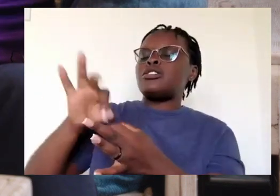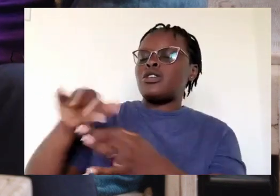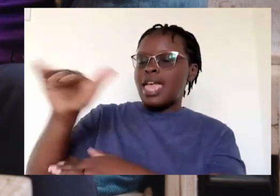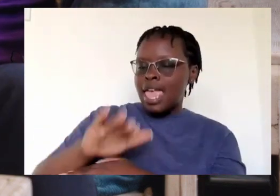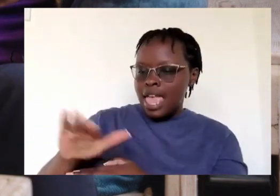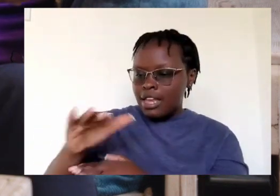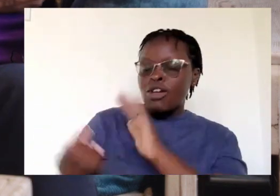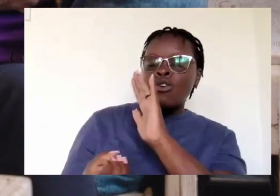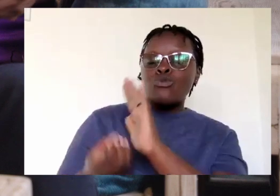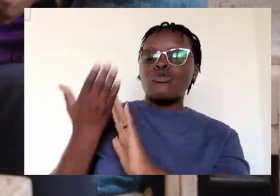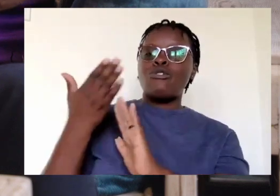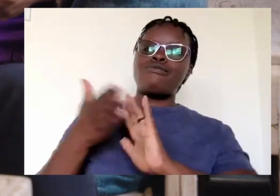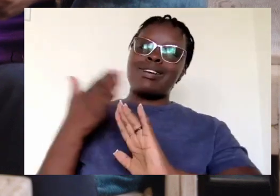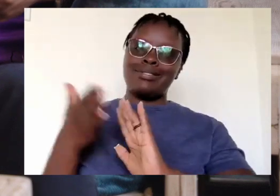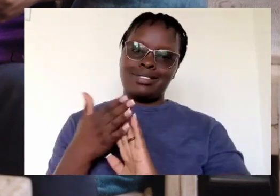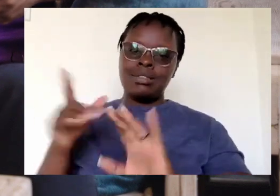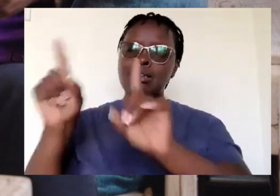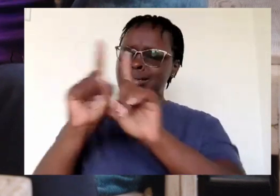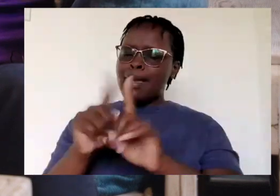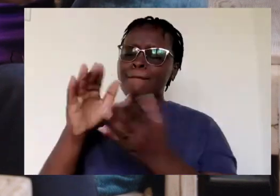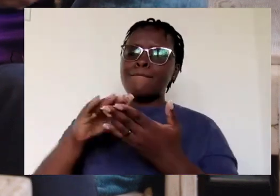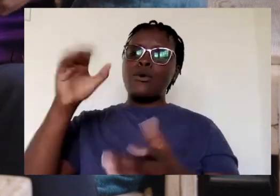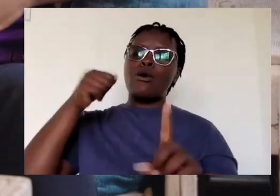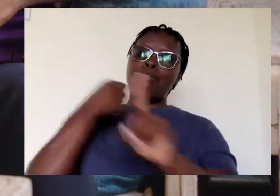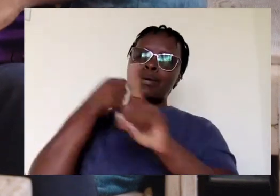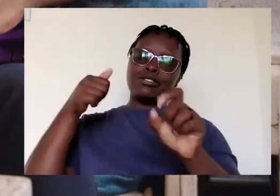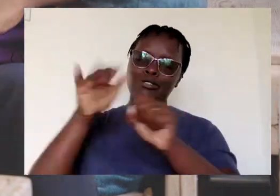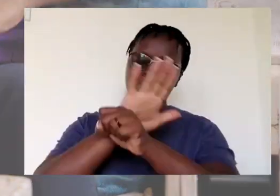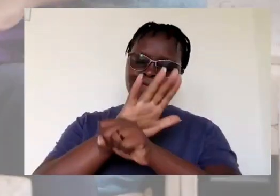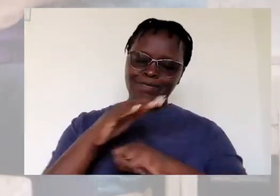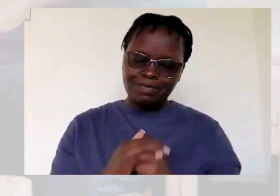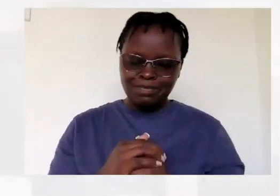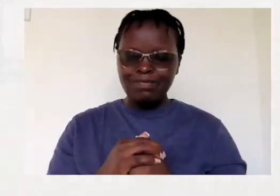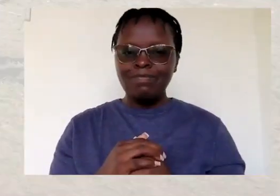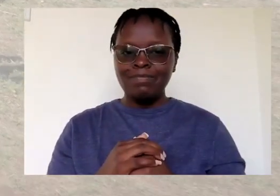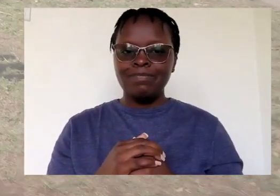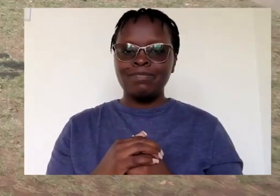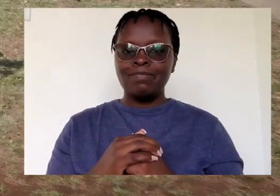in education and technology more faster and more impactful even in the community.